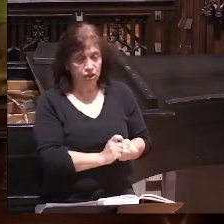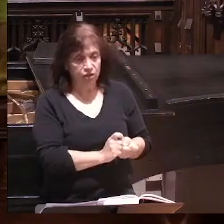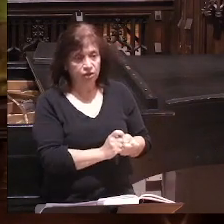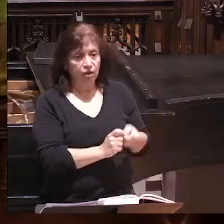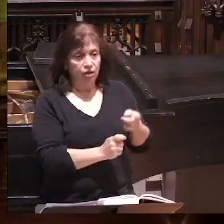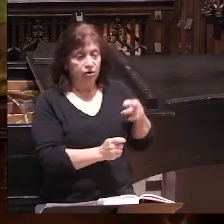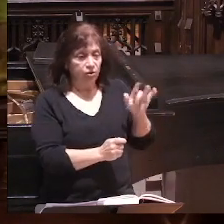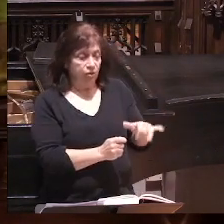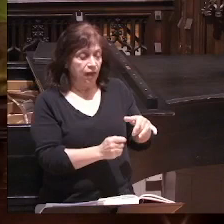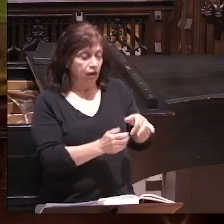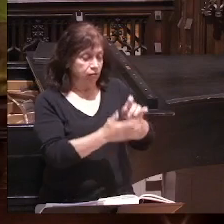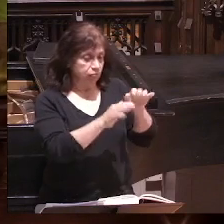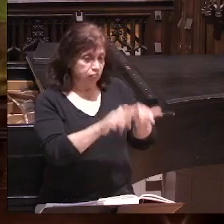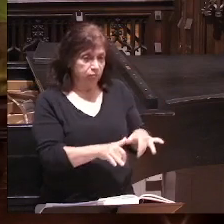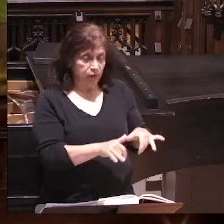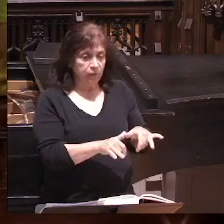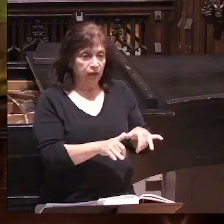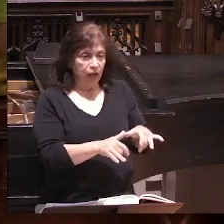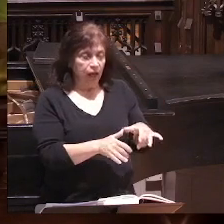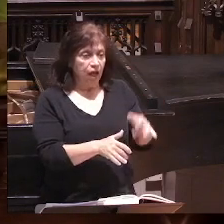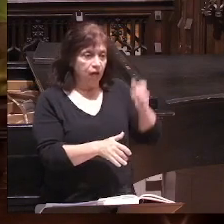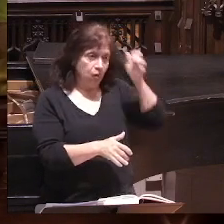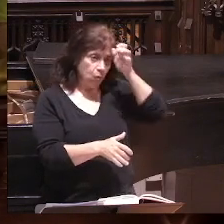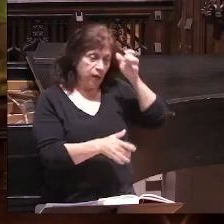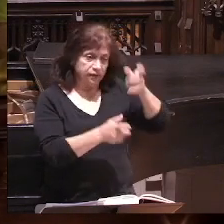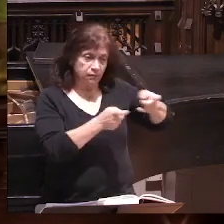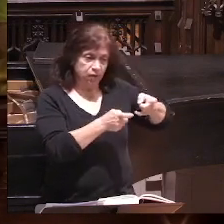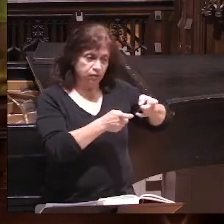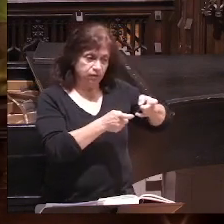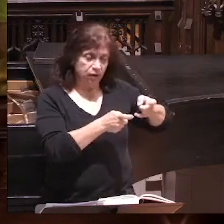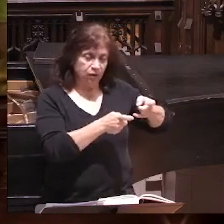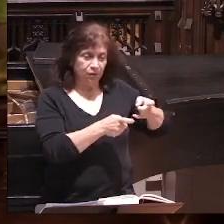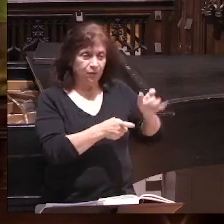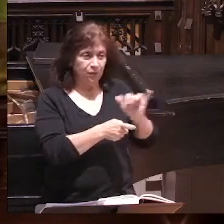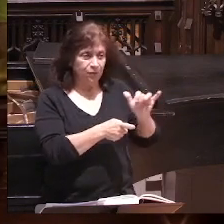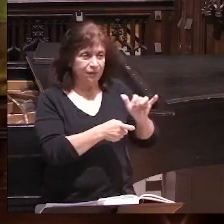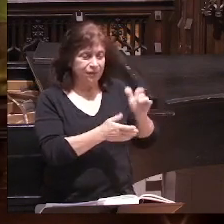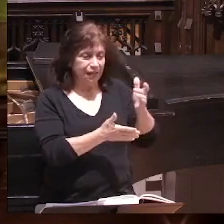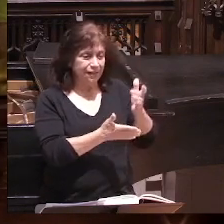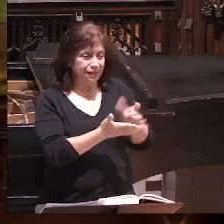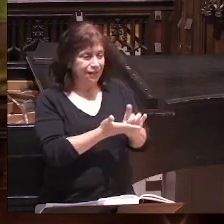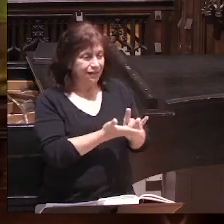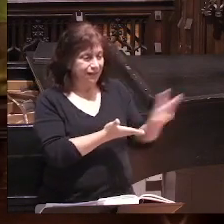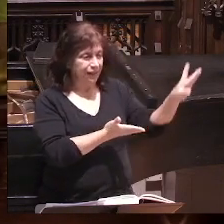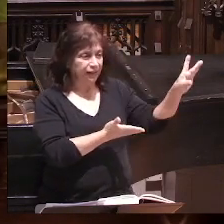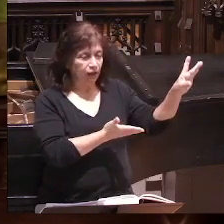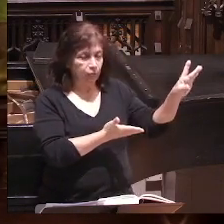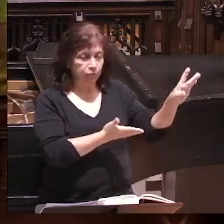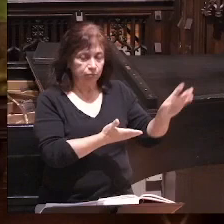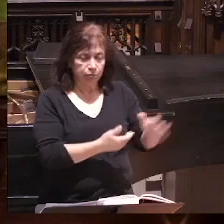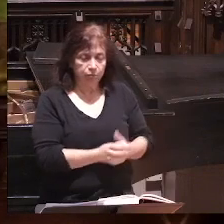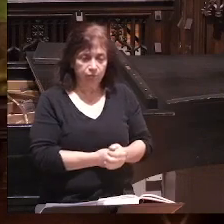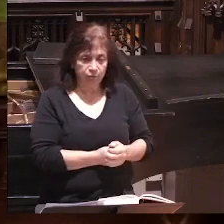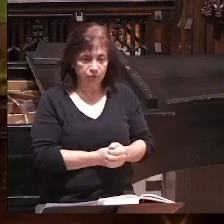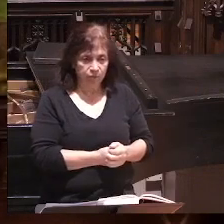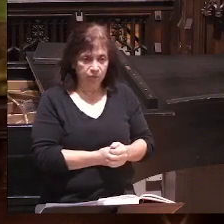bill, and waste management was essentially like a can kicked down the road.